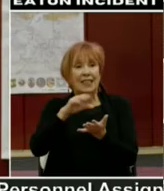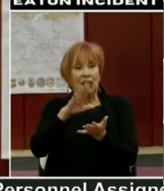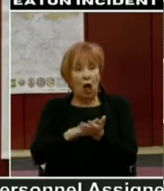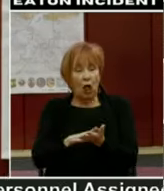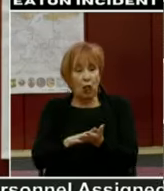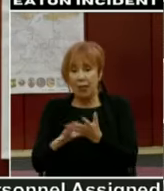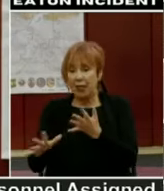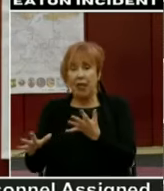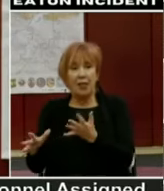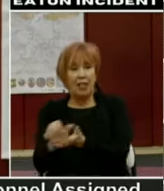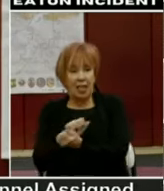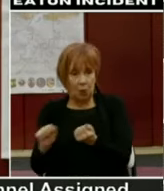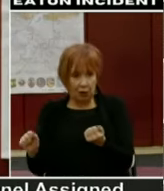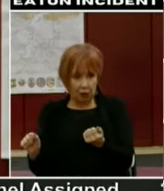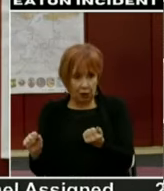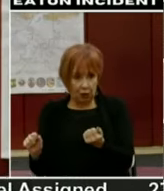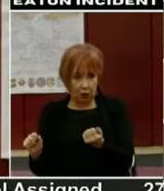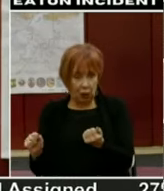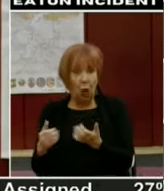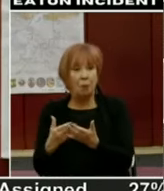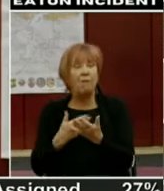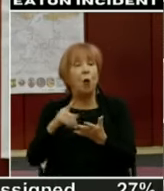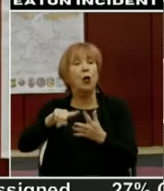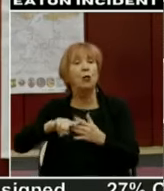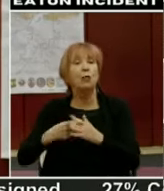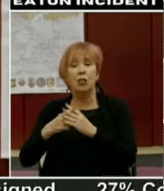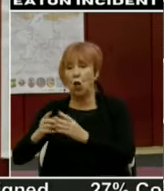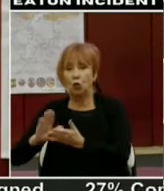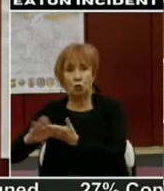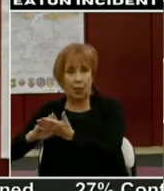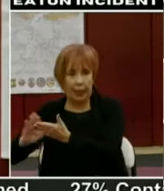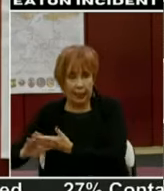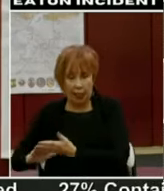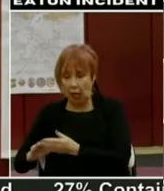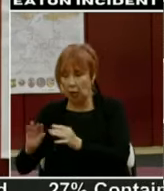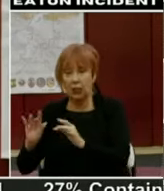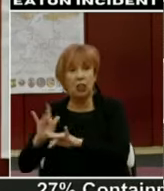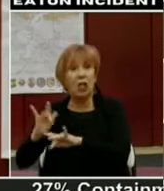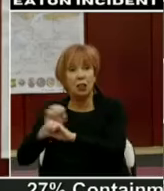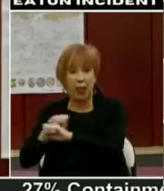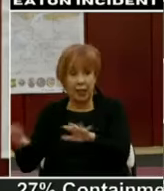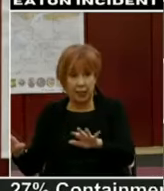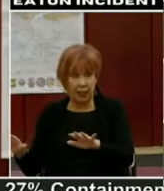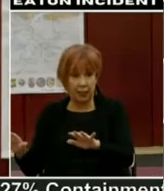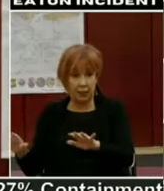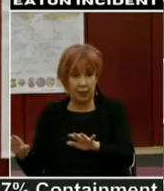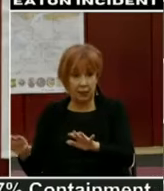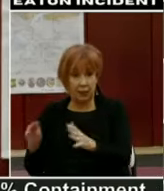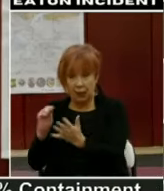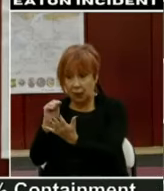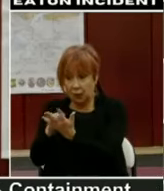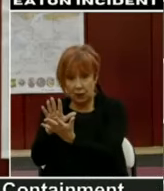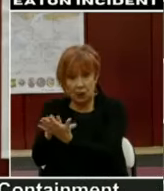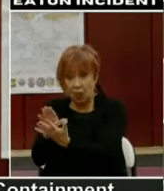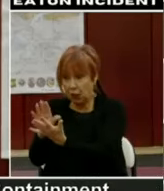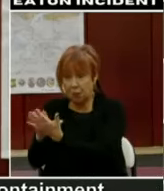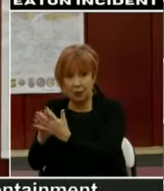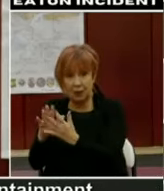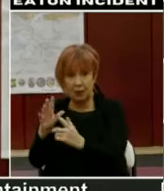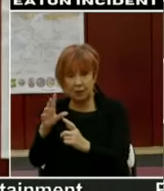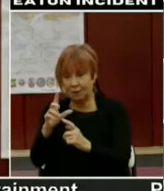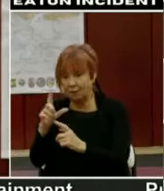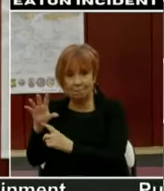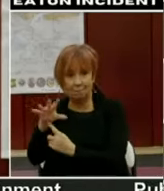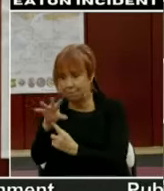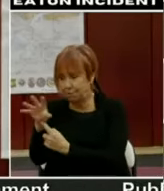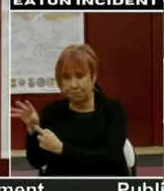Take photos before you start to clean up. This may be important for insurance purposes. And this